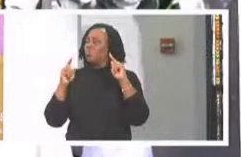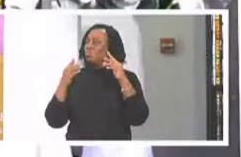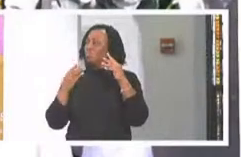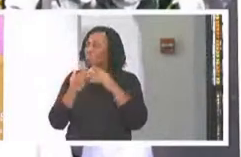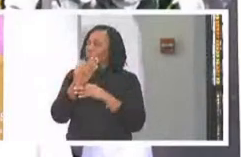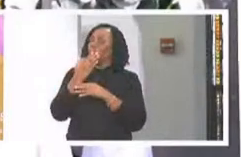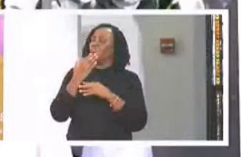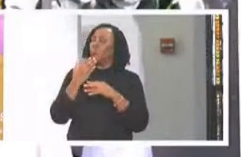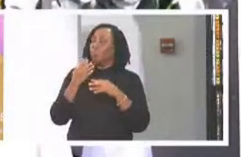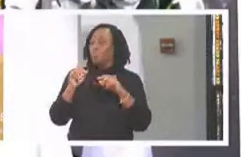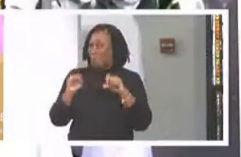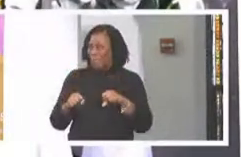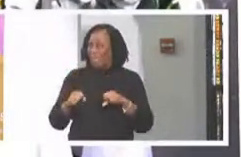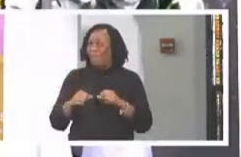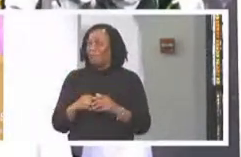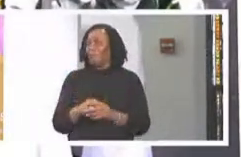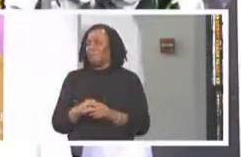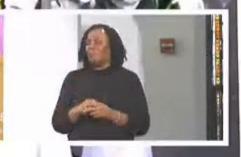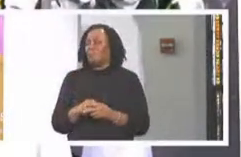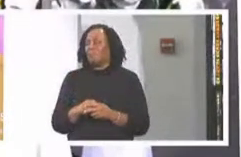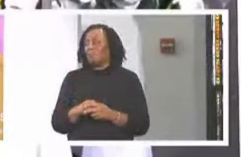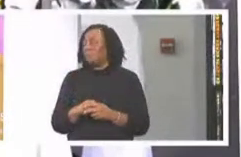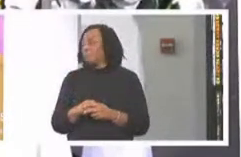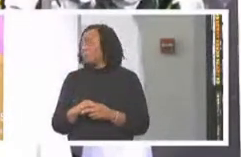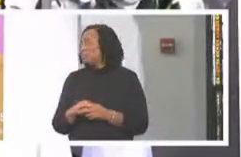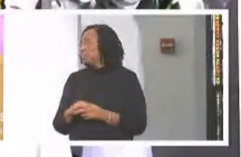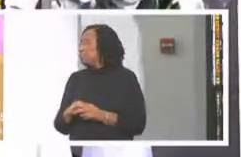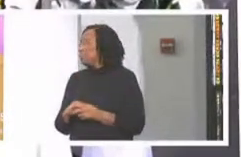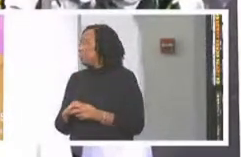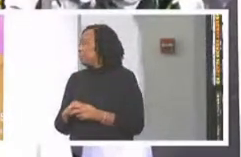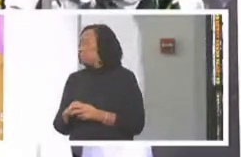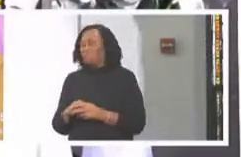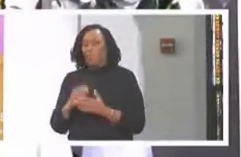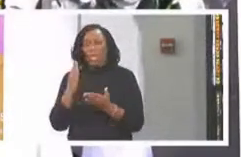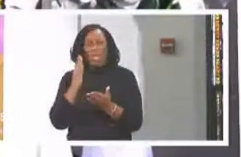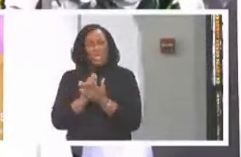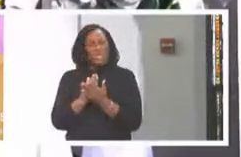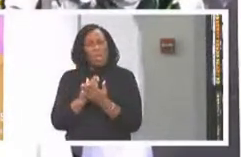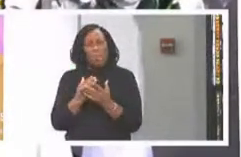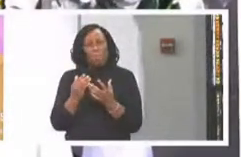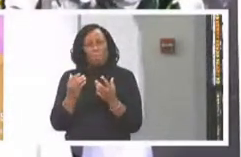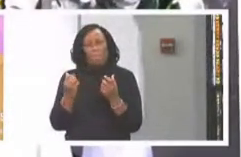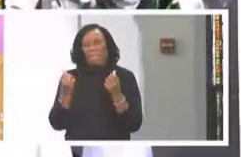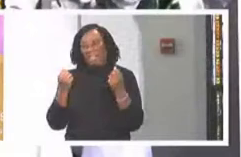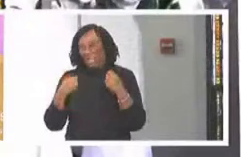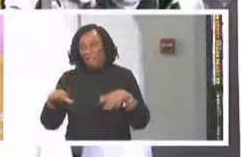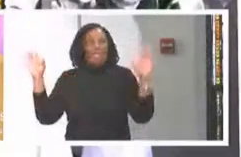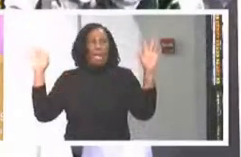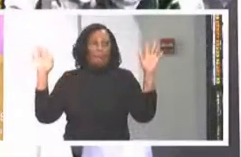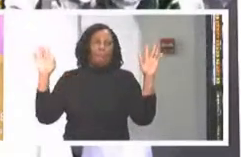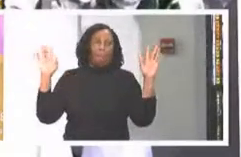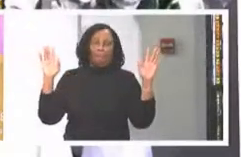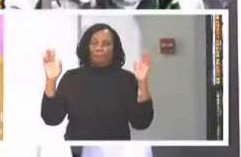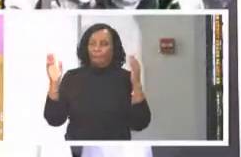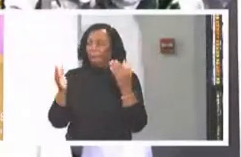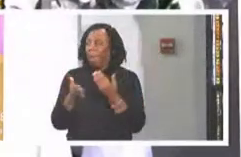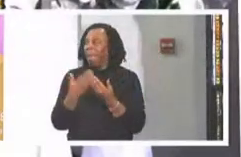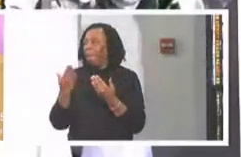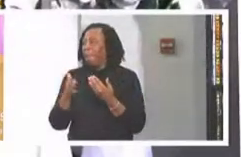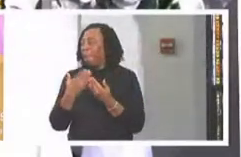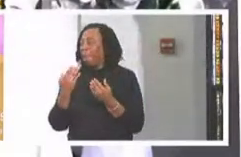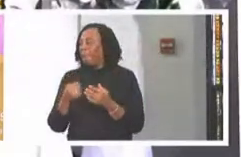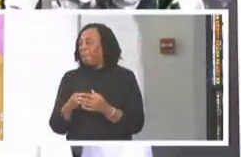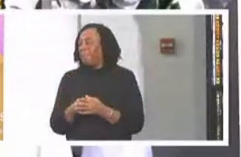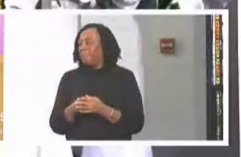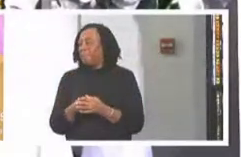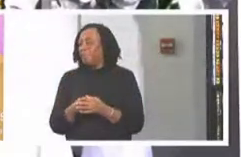You can get through. You can make it. Stop giving up. Stop quitting easily. Stop